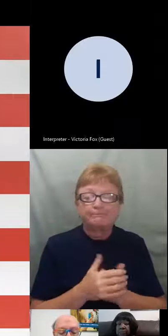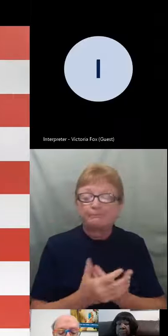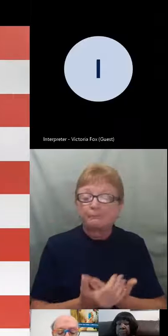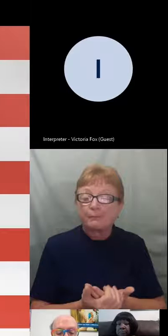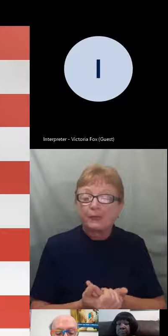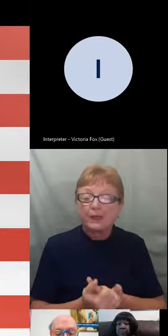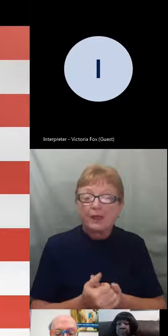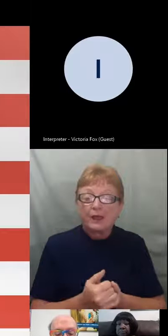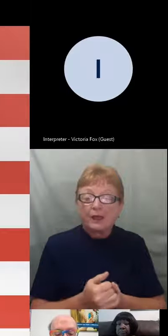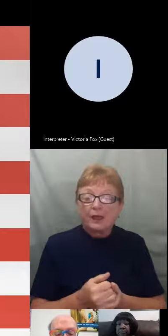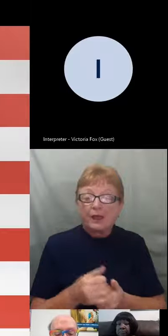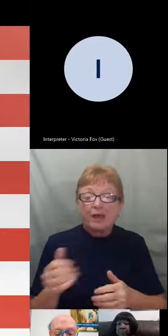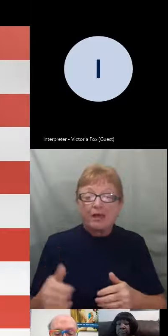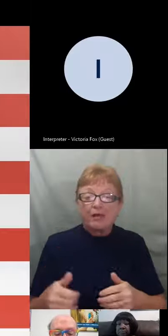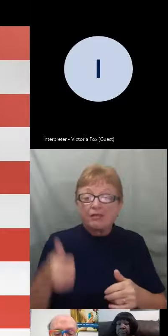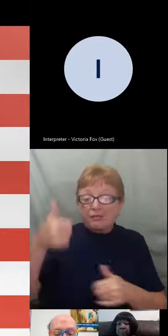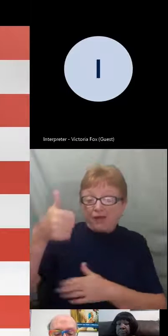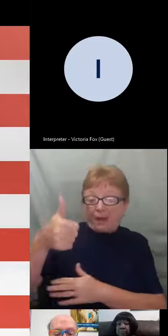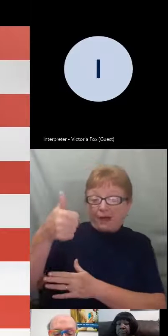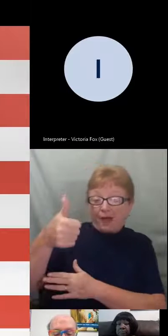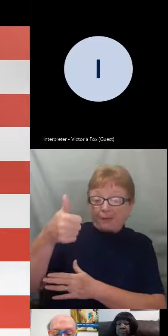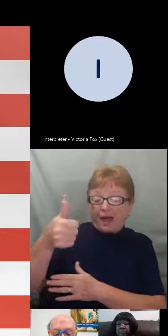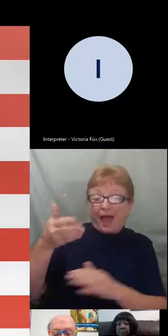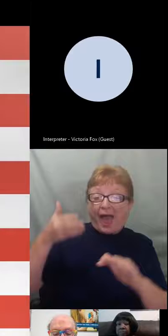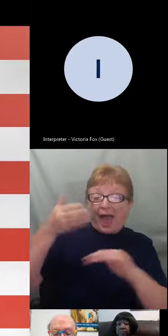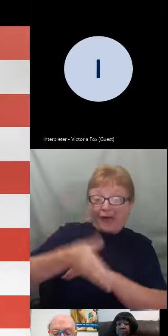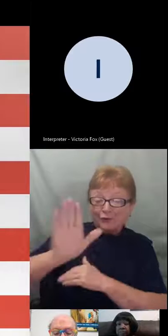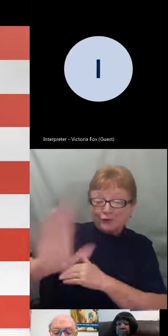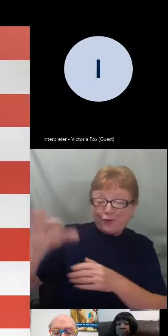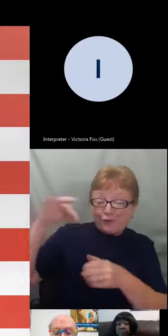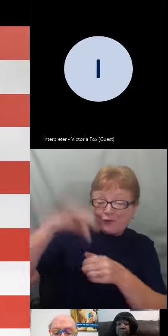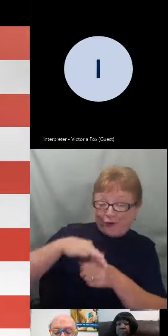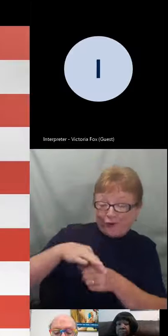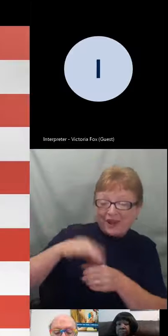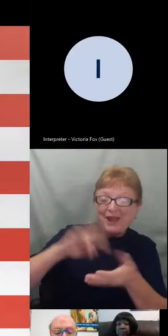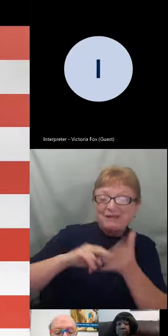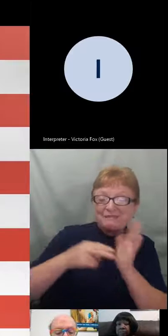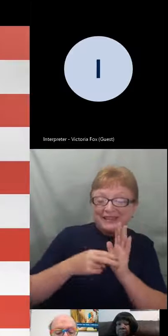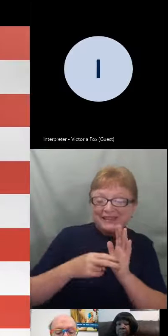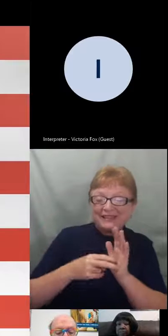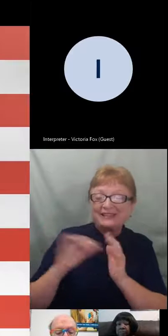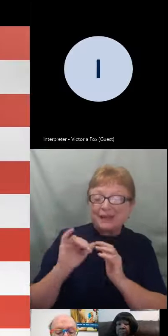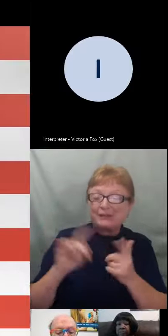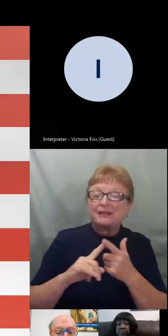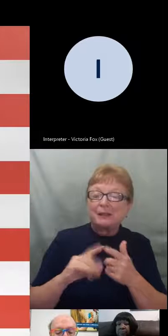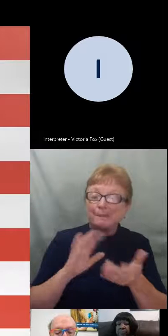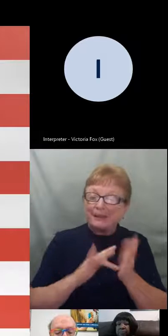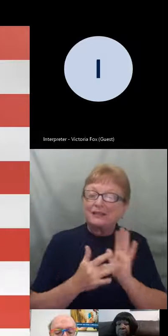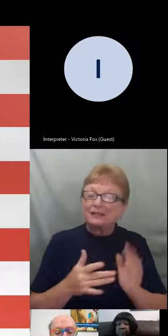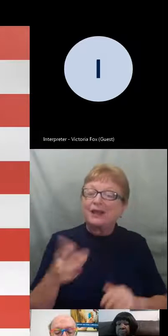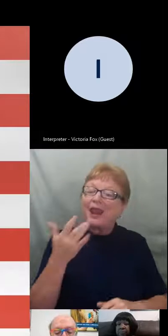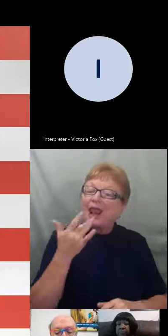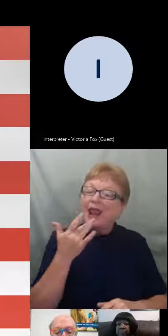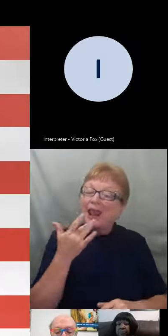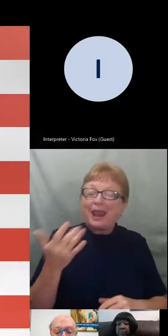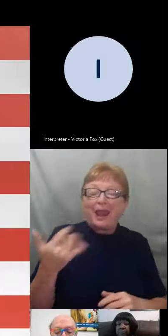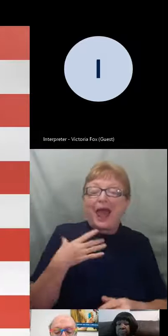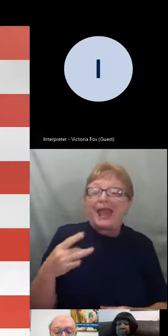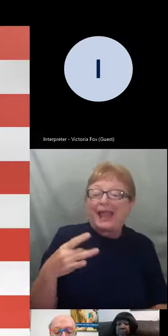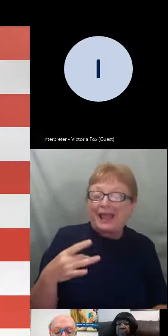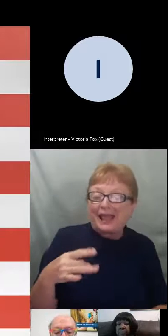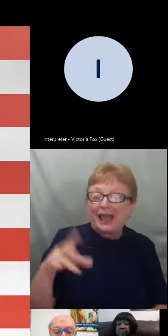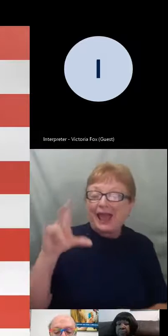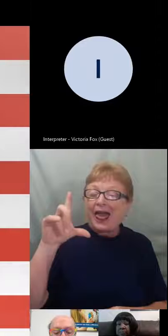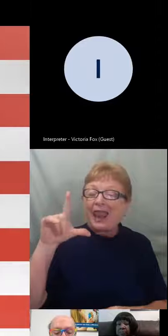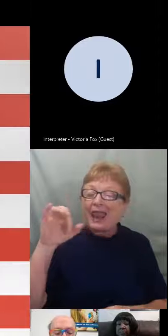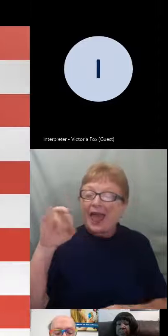The thumbs up icon after your vote in this slide is like the like in Facebook, but is much more important than liking